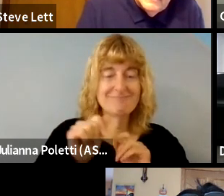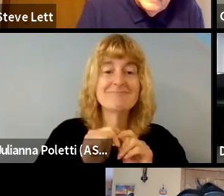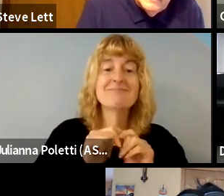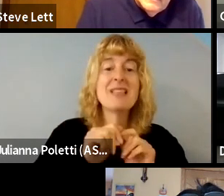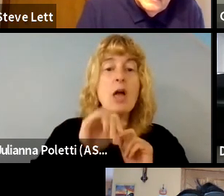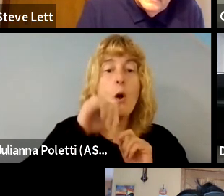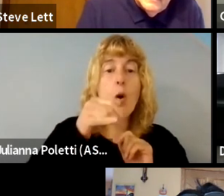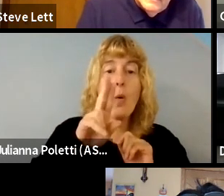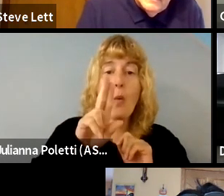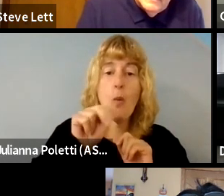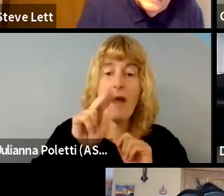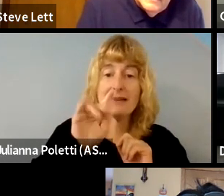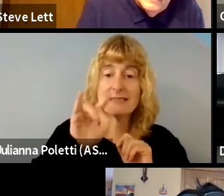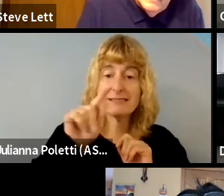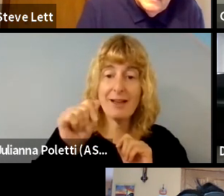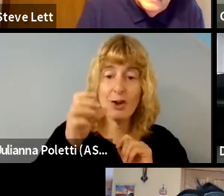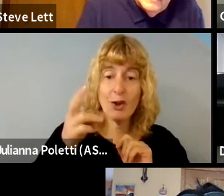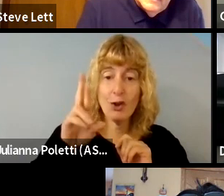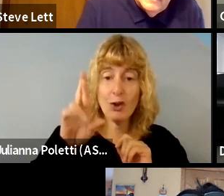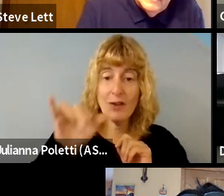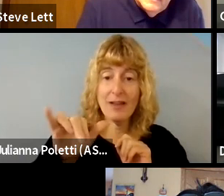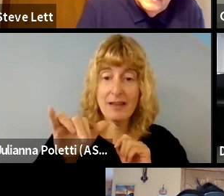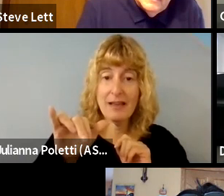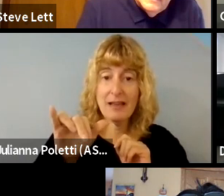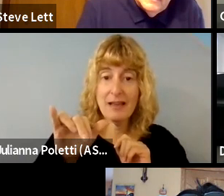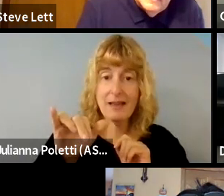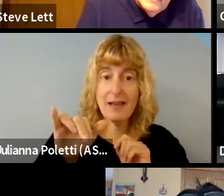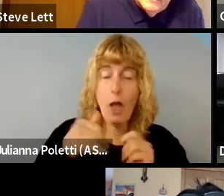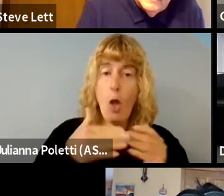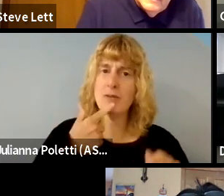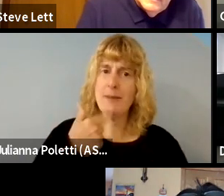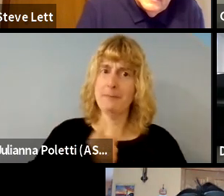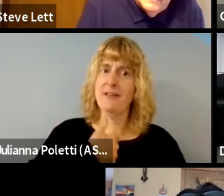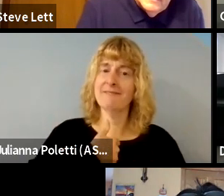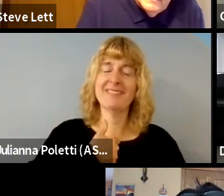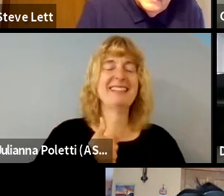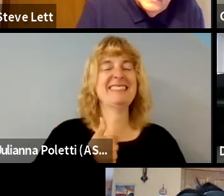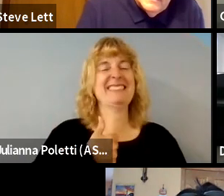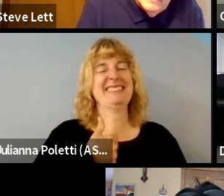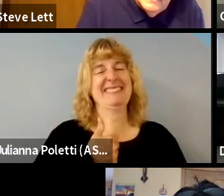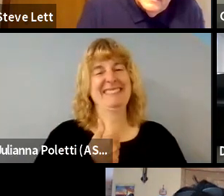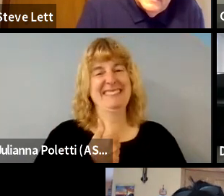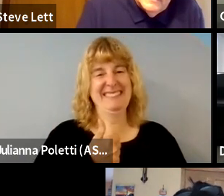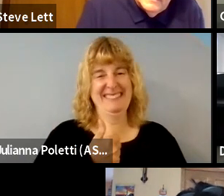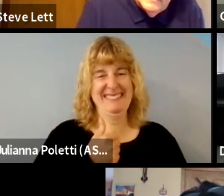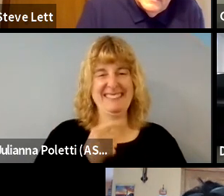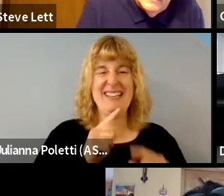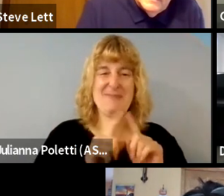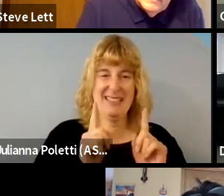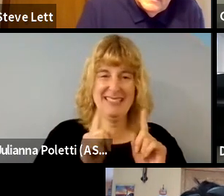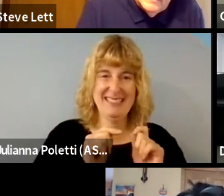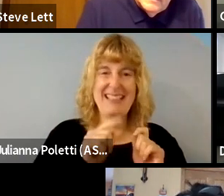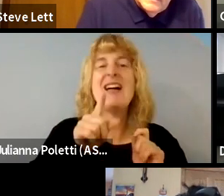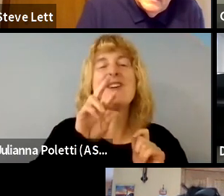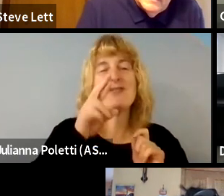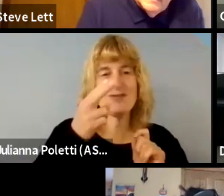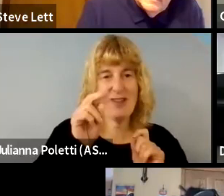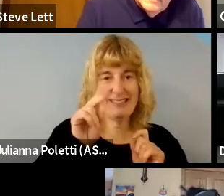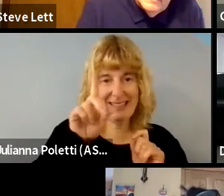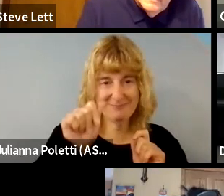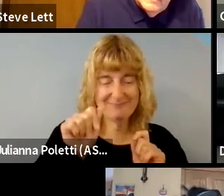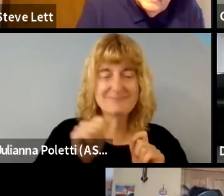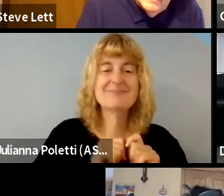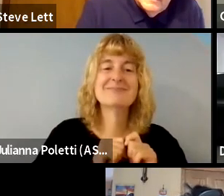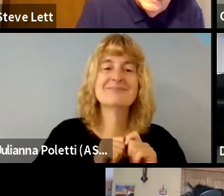Juanita Curry. I almost said myself, but Rhonda.